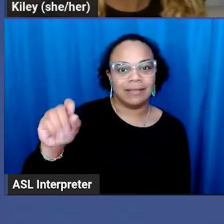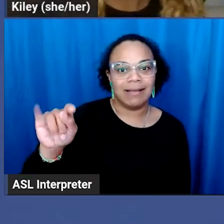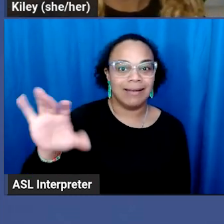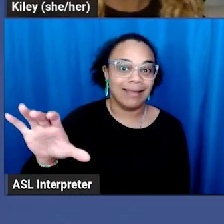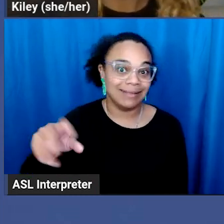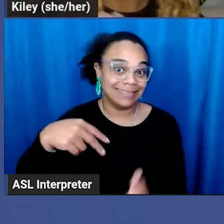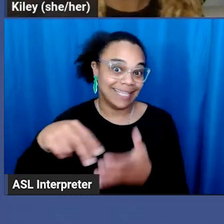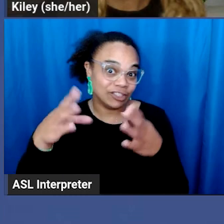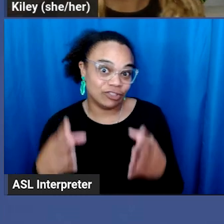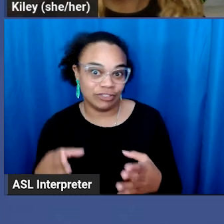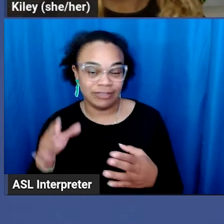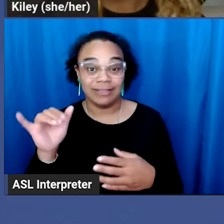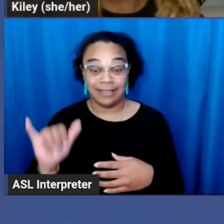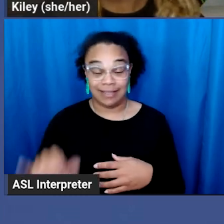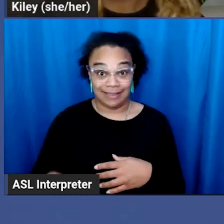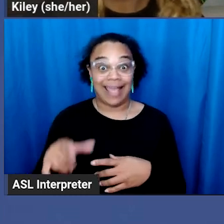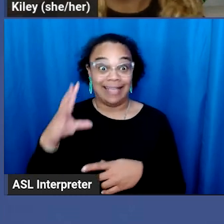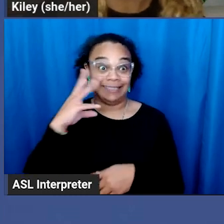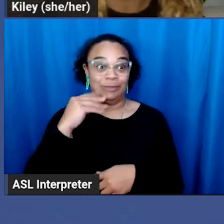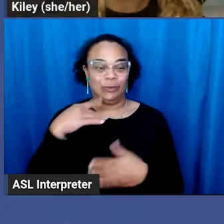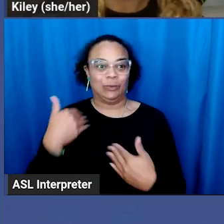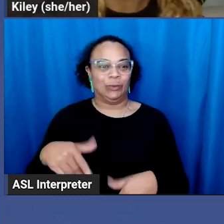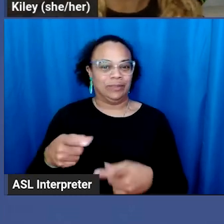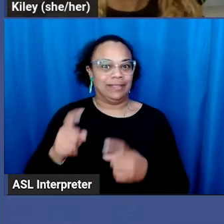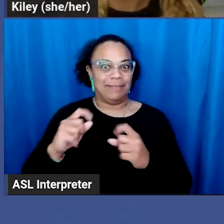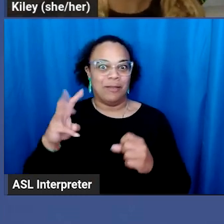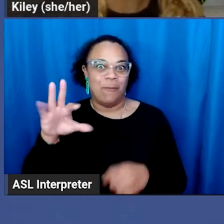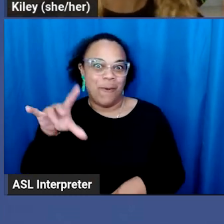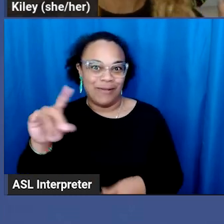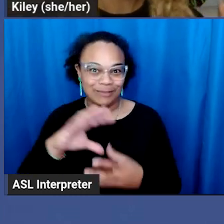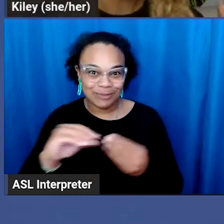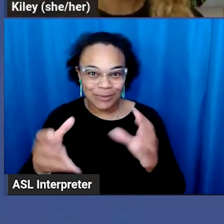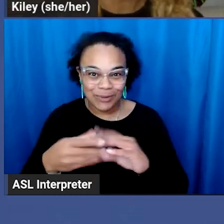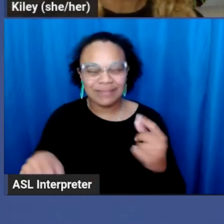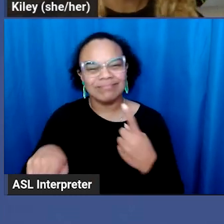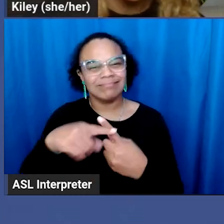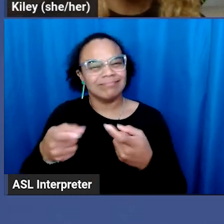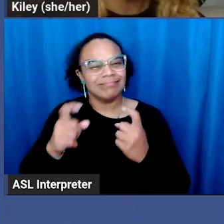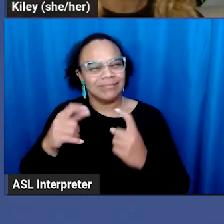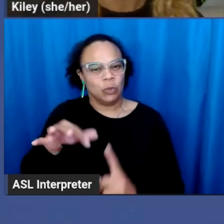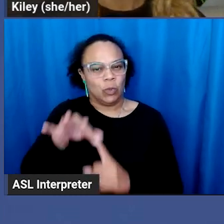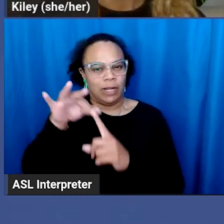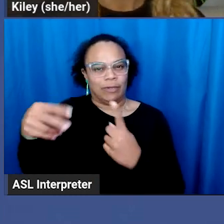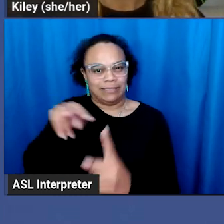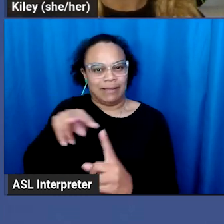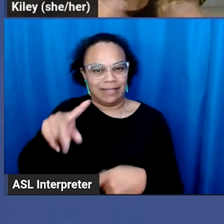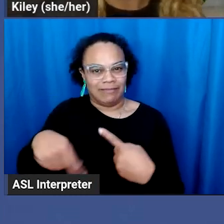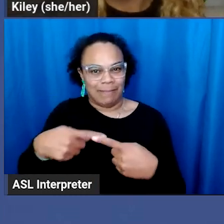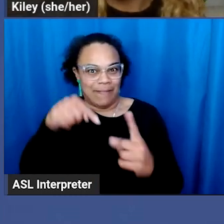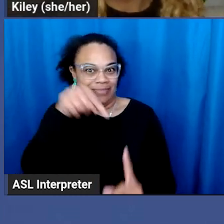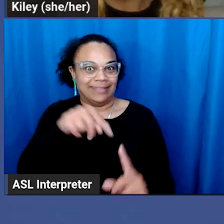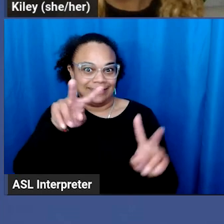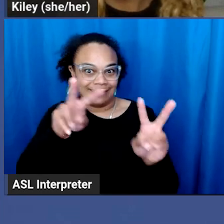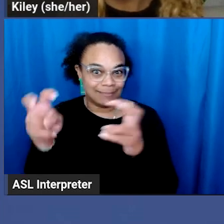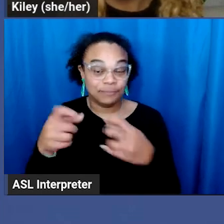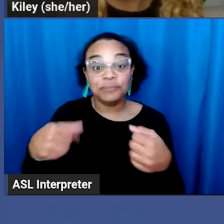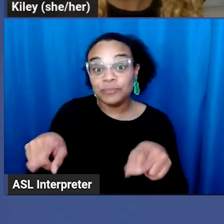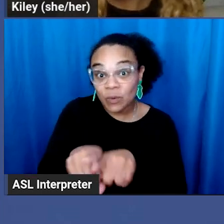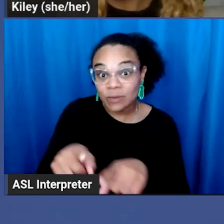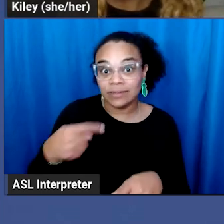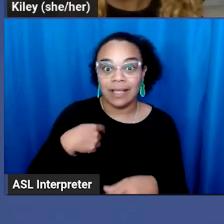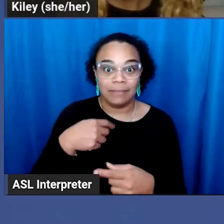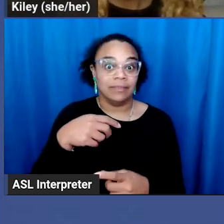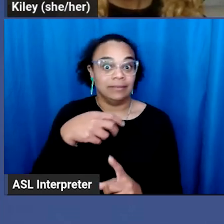given me some really wild stories and a unique perspective on this topic. And on top of that, I'm also